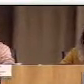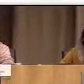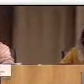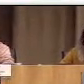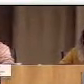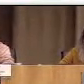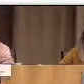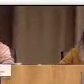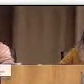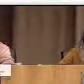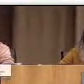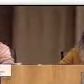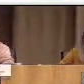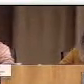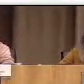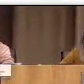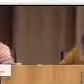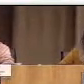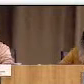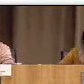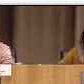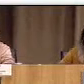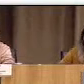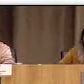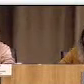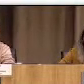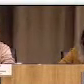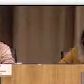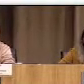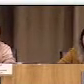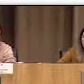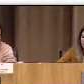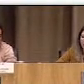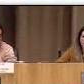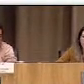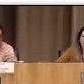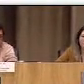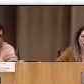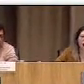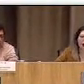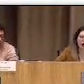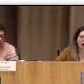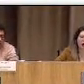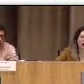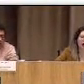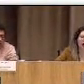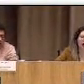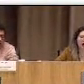resources. At the left, you can see the epidemiological curve based